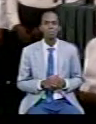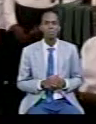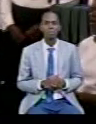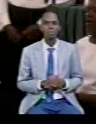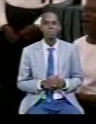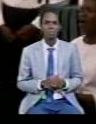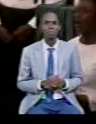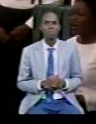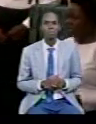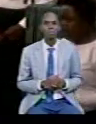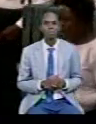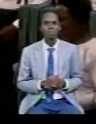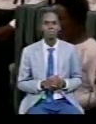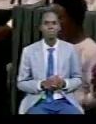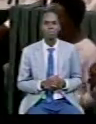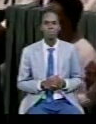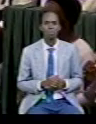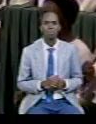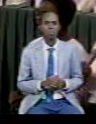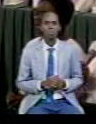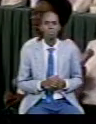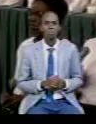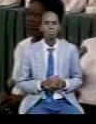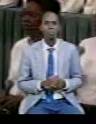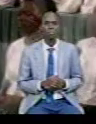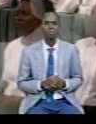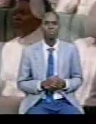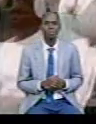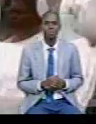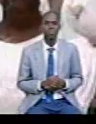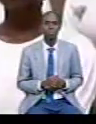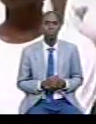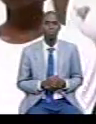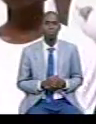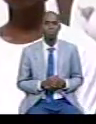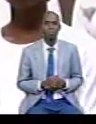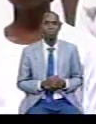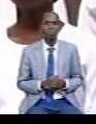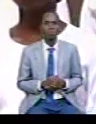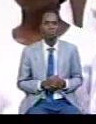Confessing we have standing,